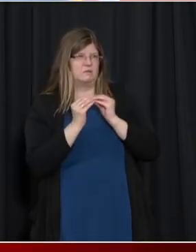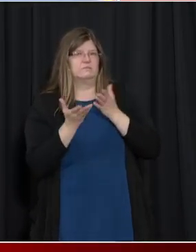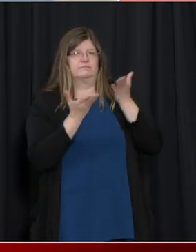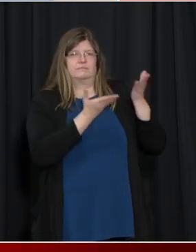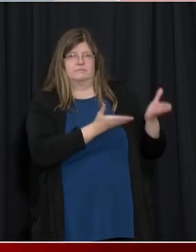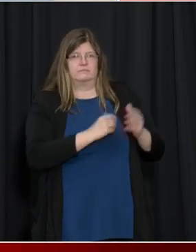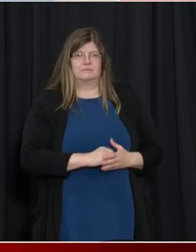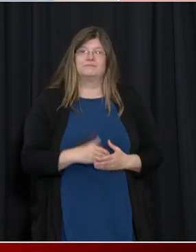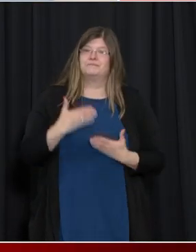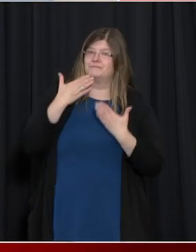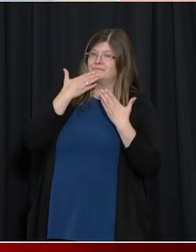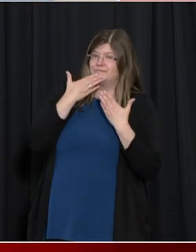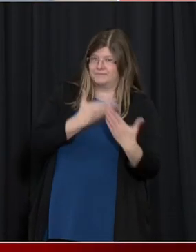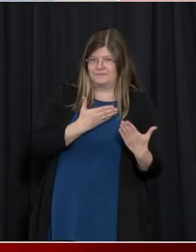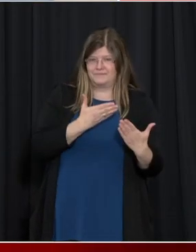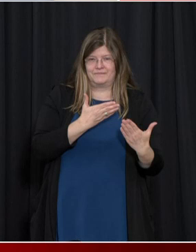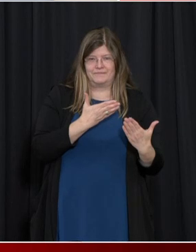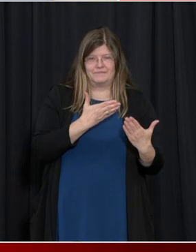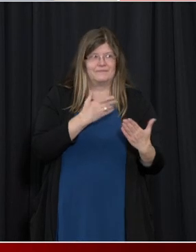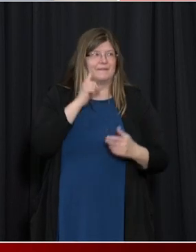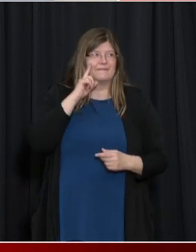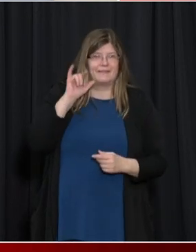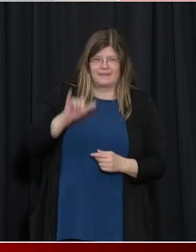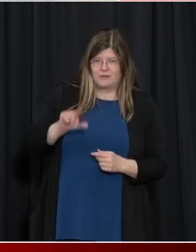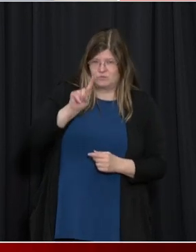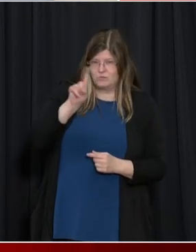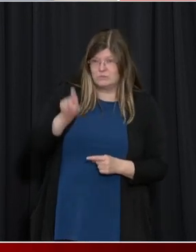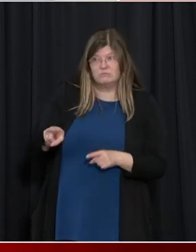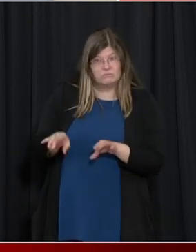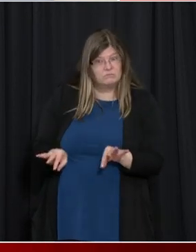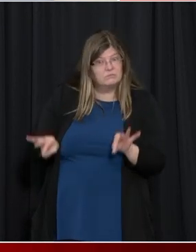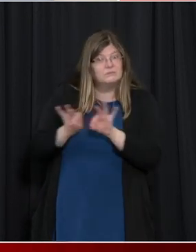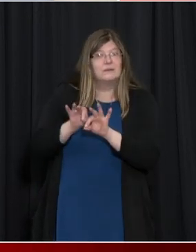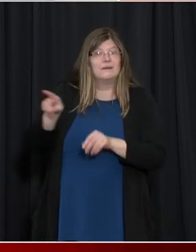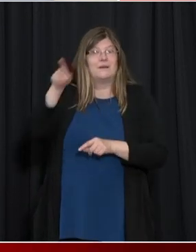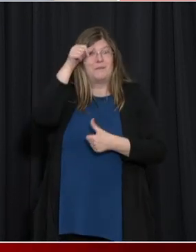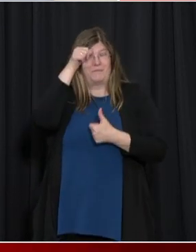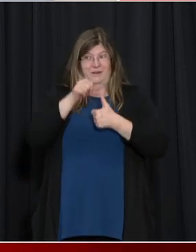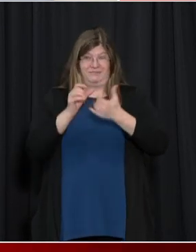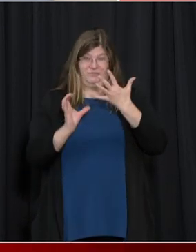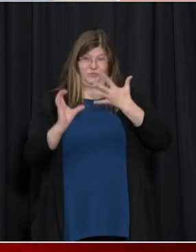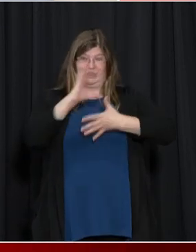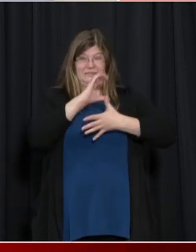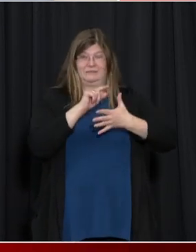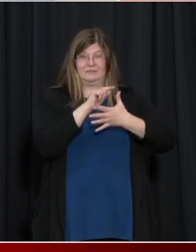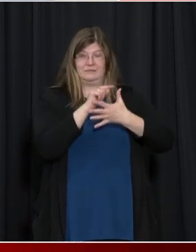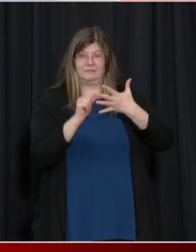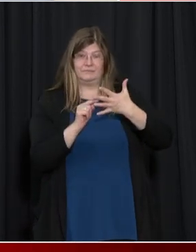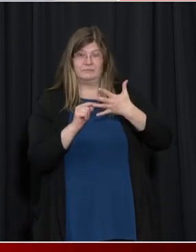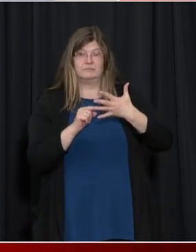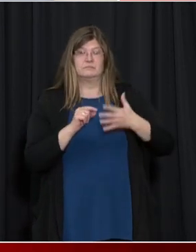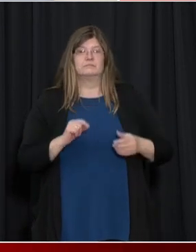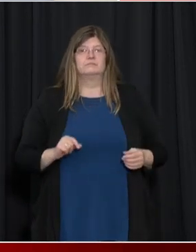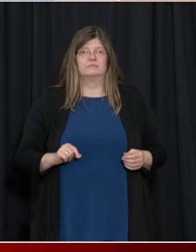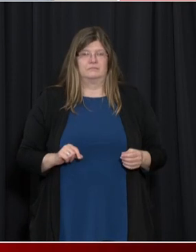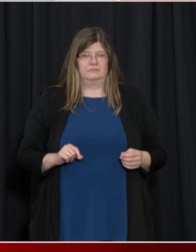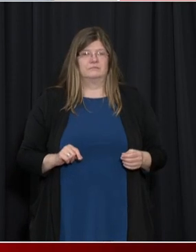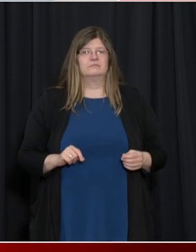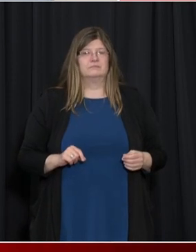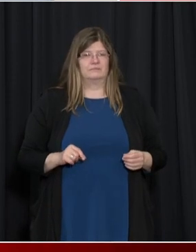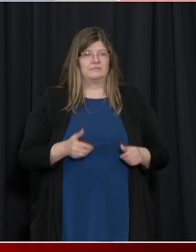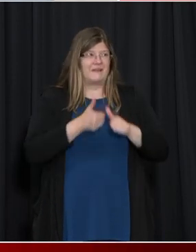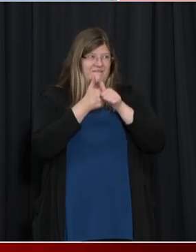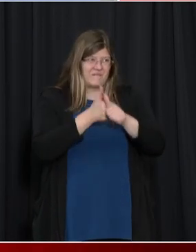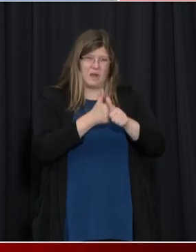it's important to remember that the initial criteria that you've been seeing is what we call our gated criteria. And that's the criteria for us